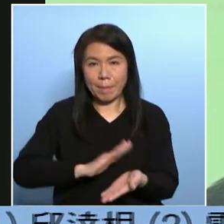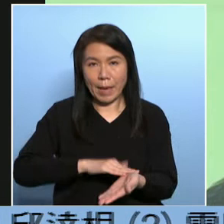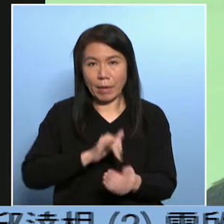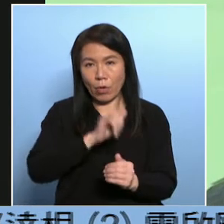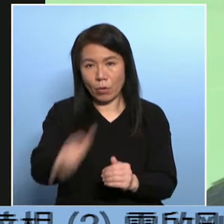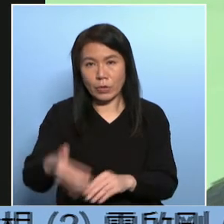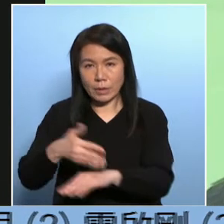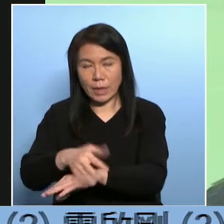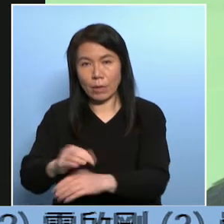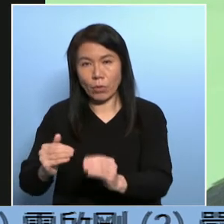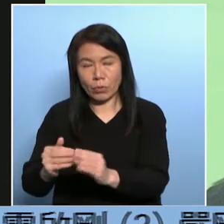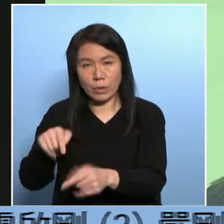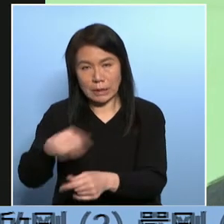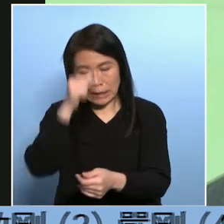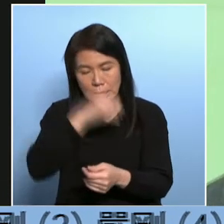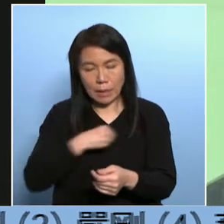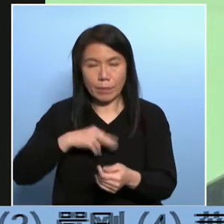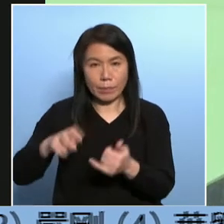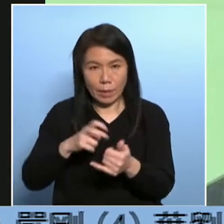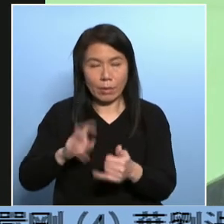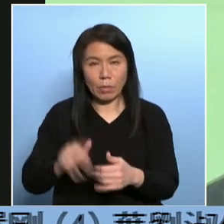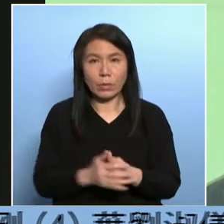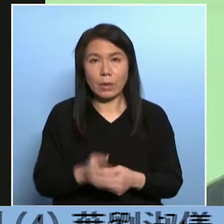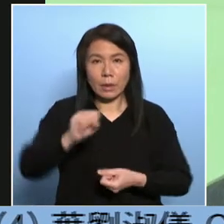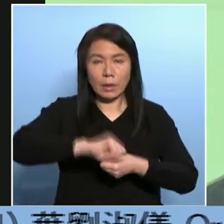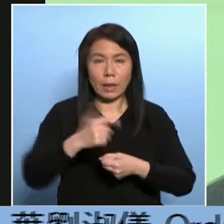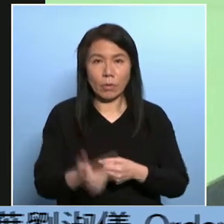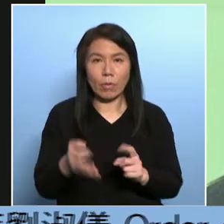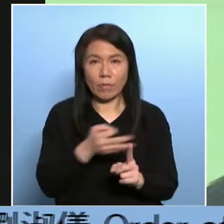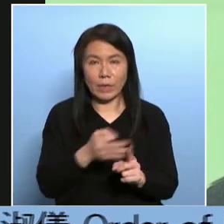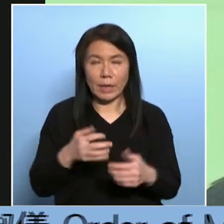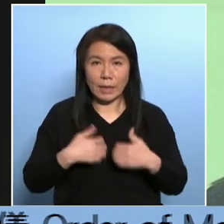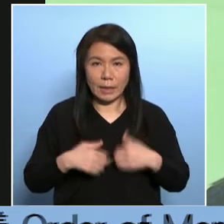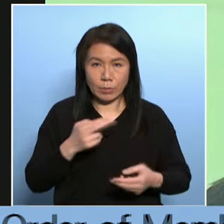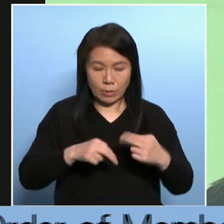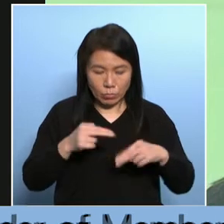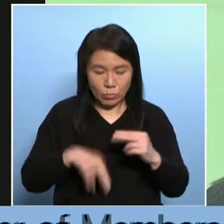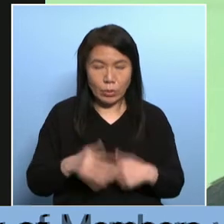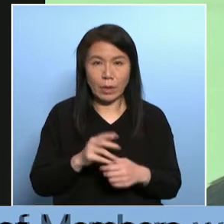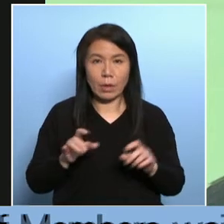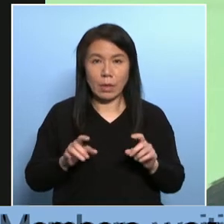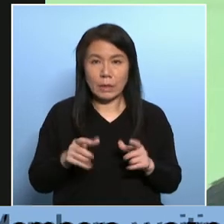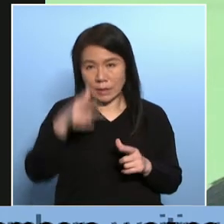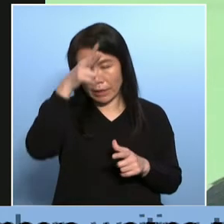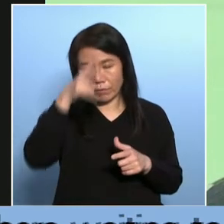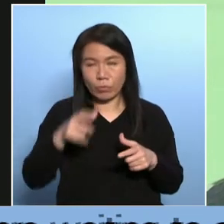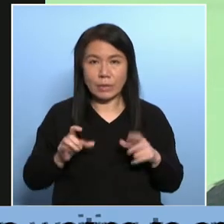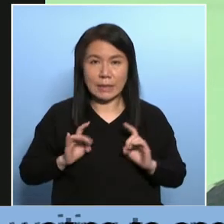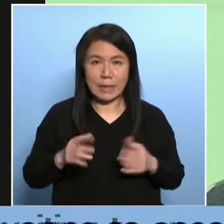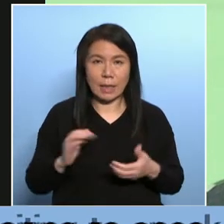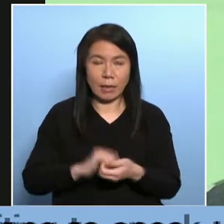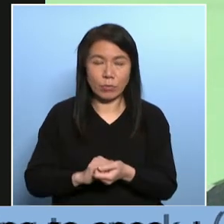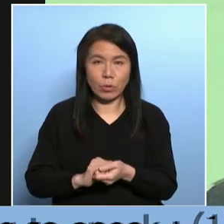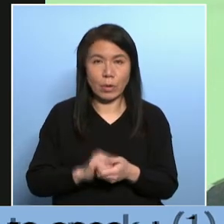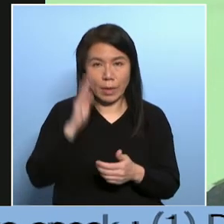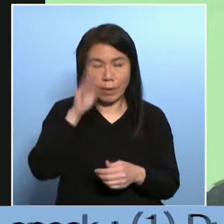their triage system so that for those who have mild symptoms, they can go back home. And for elective operations,